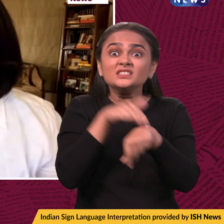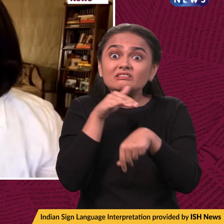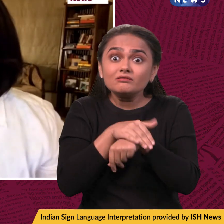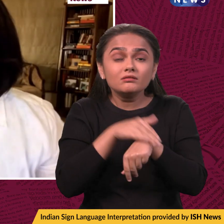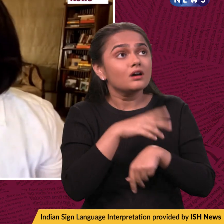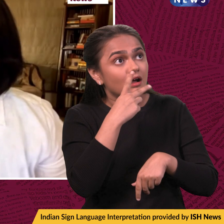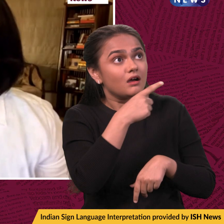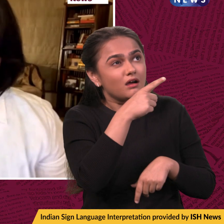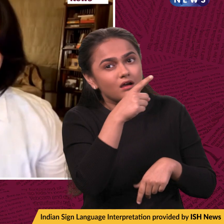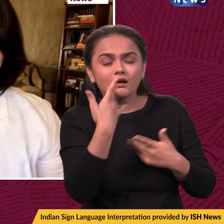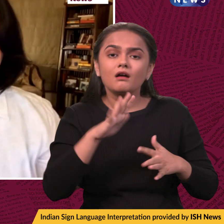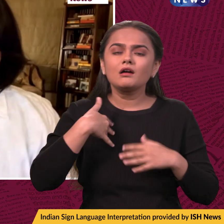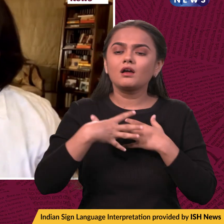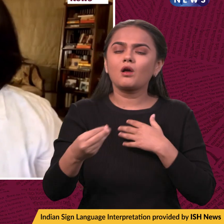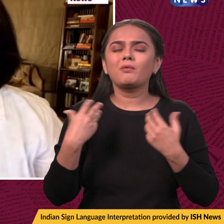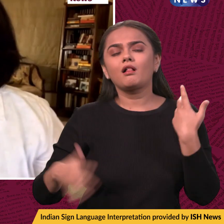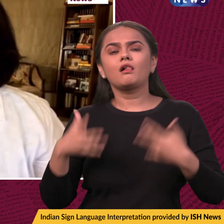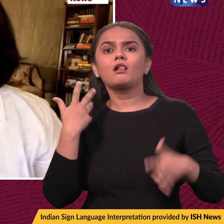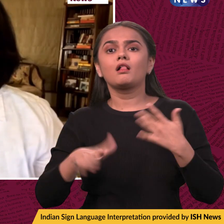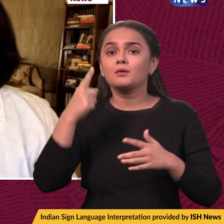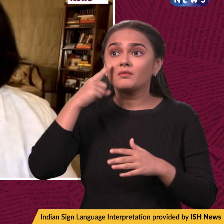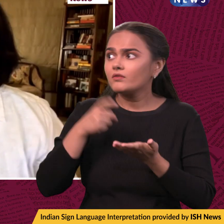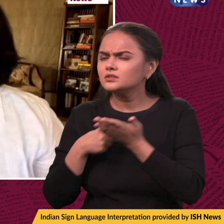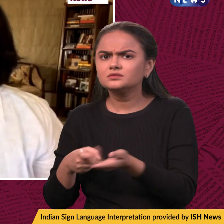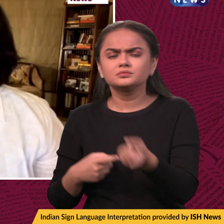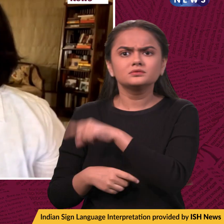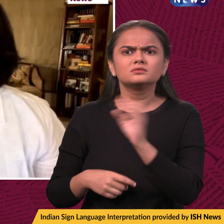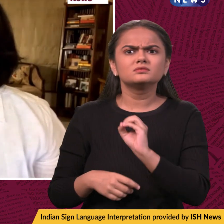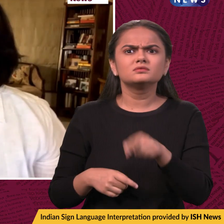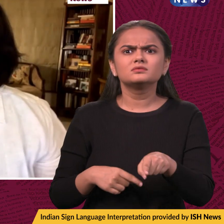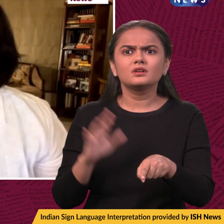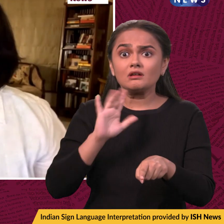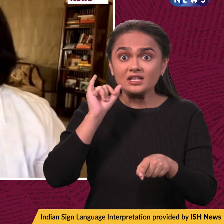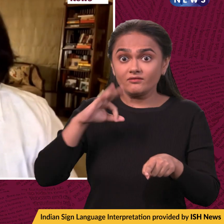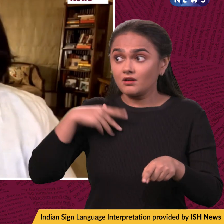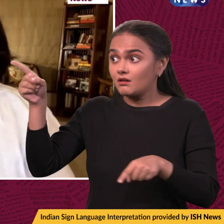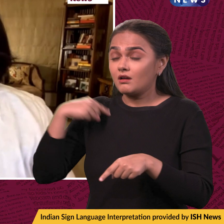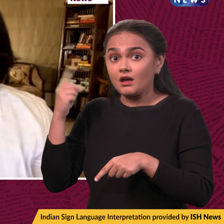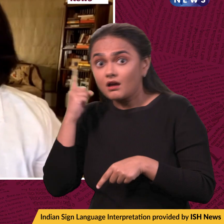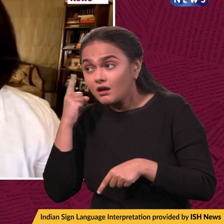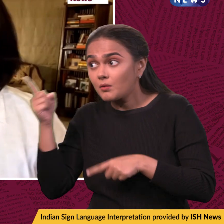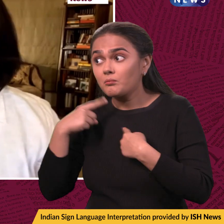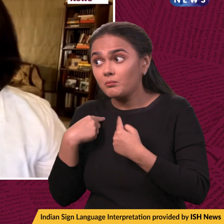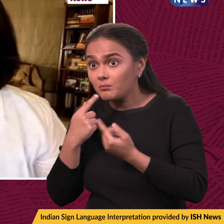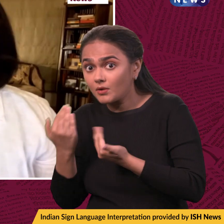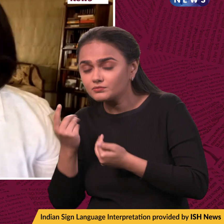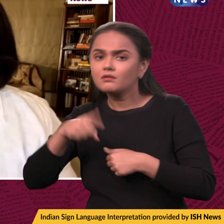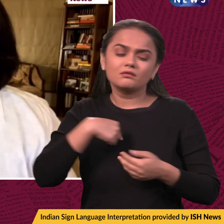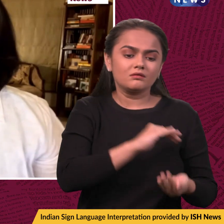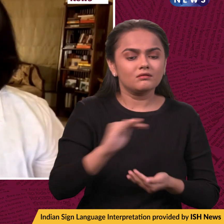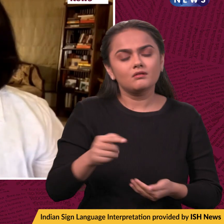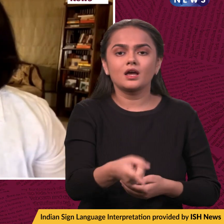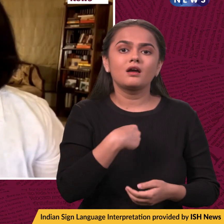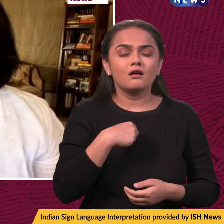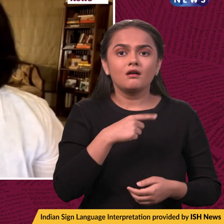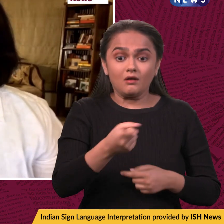servants are undisciplined. It also said, like I told you, the emancipation of the wife has destroyed the parent's authority over children. And